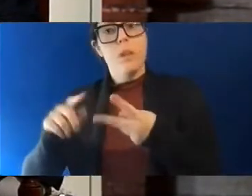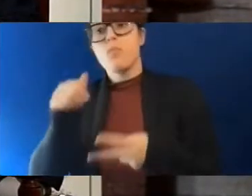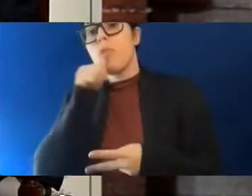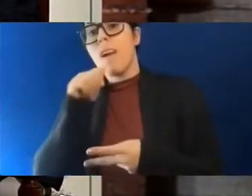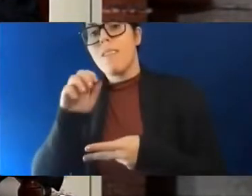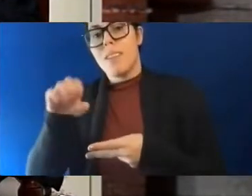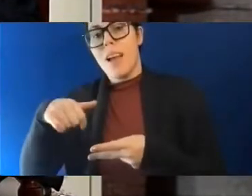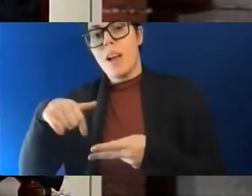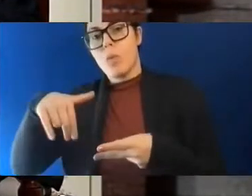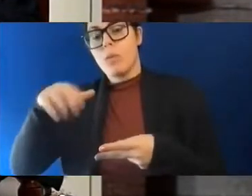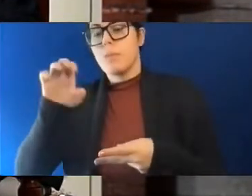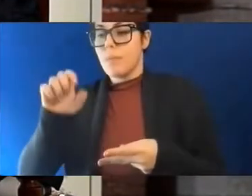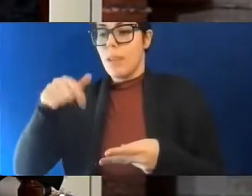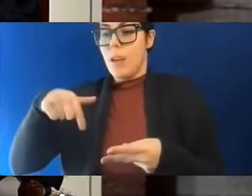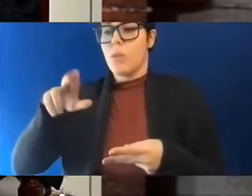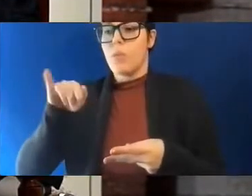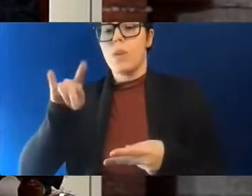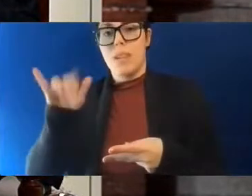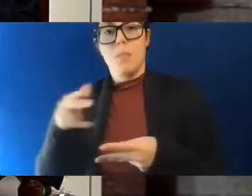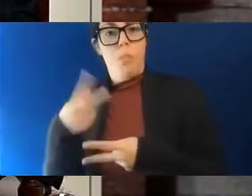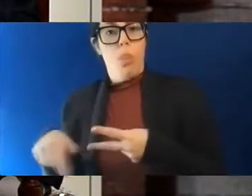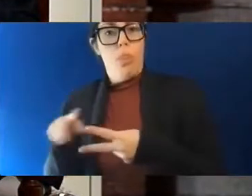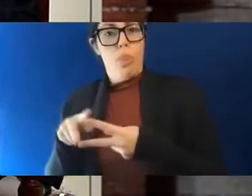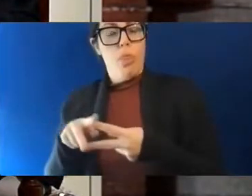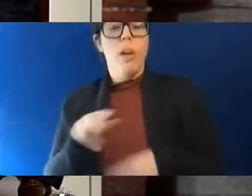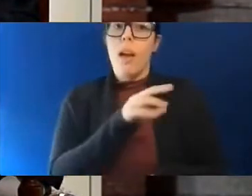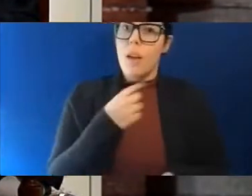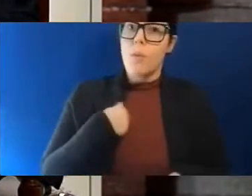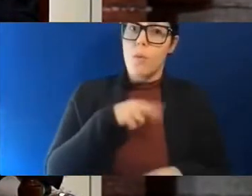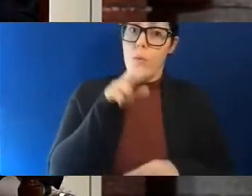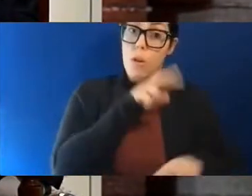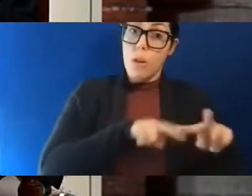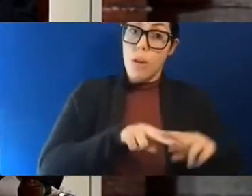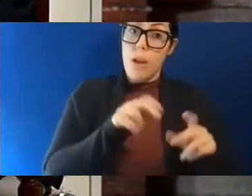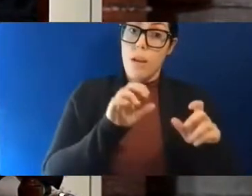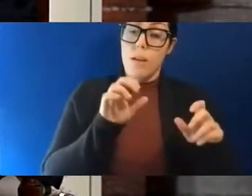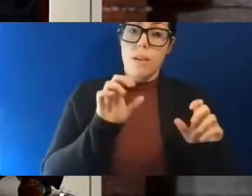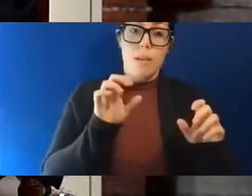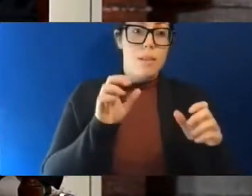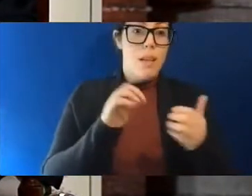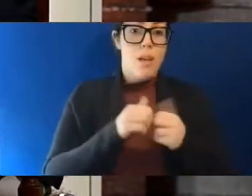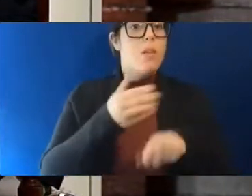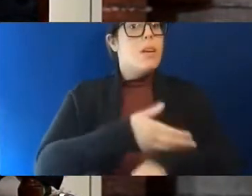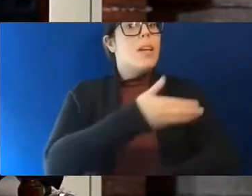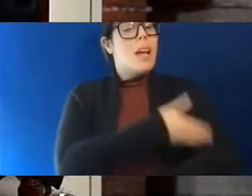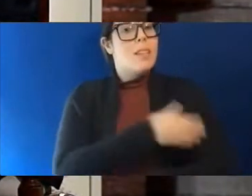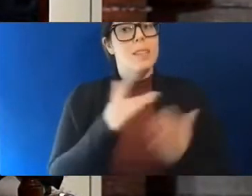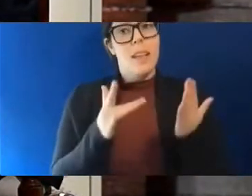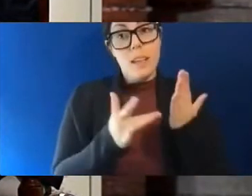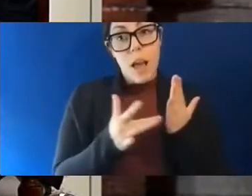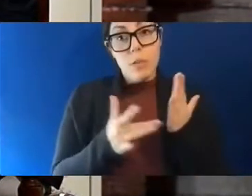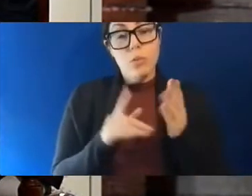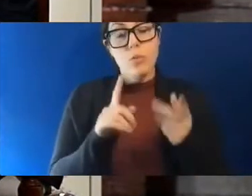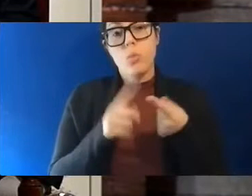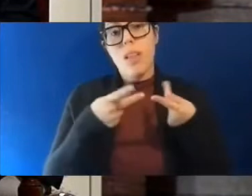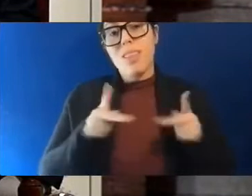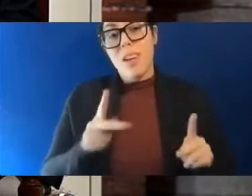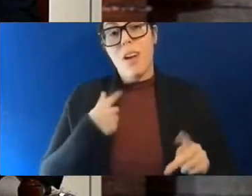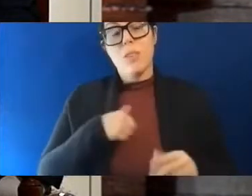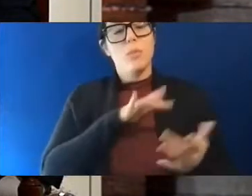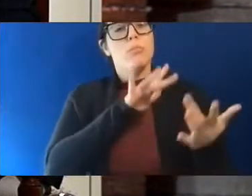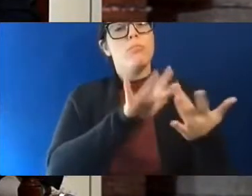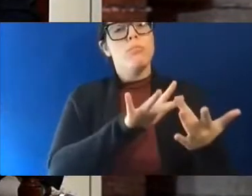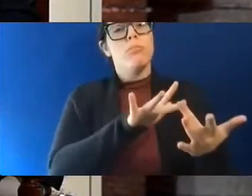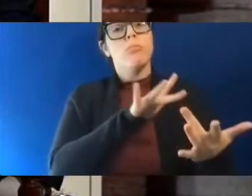equity. And what we also do is look at enhancing the technology, which allows us to reach